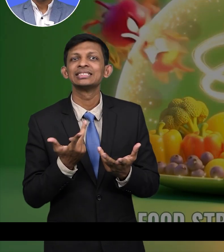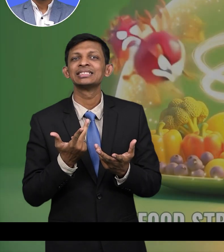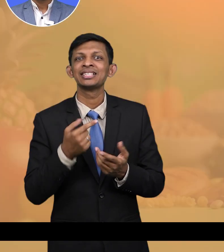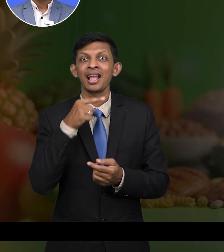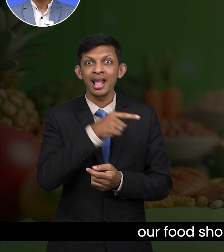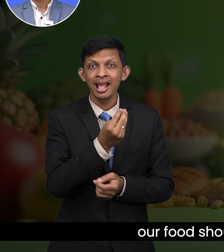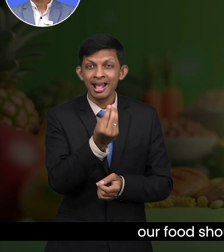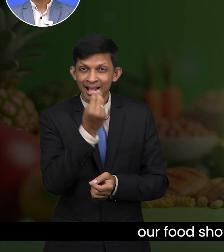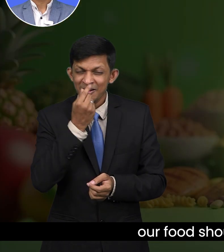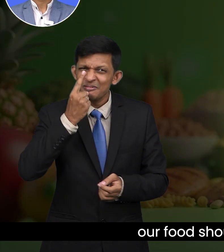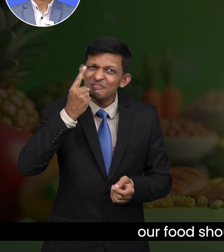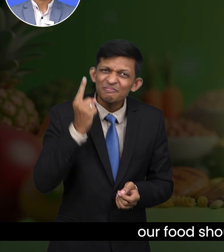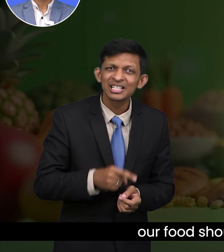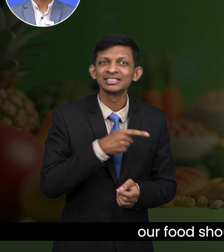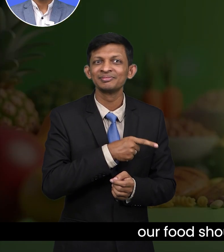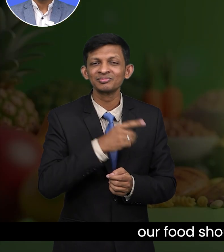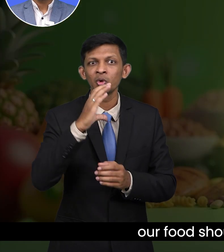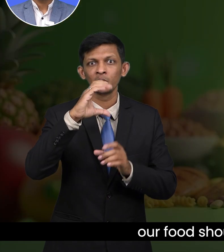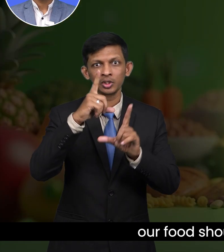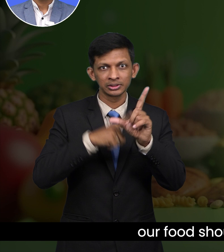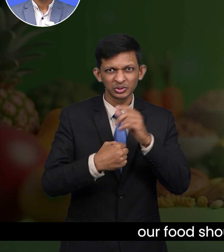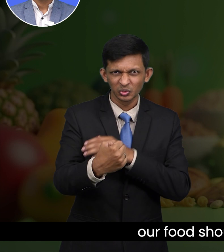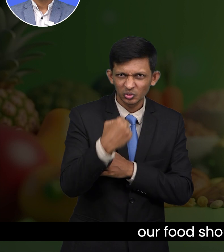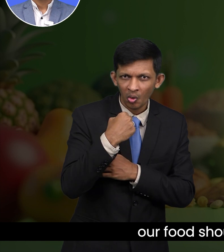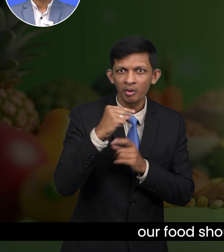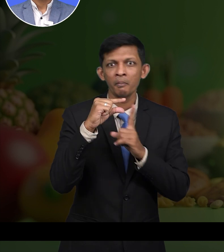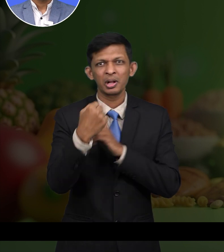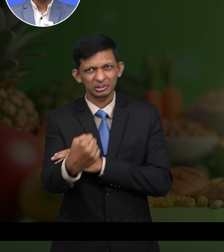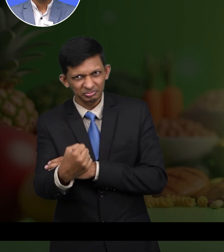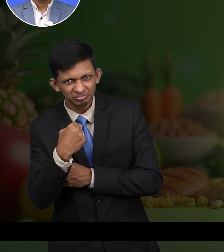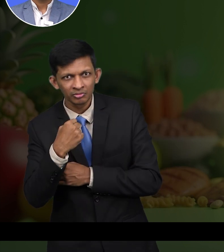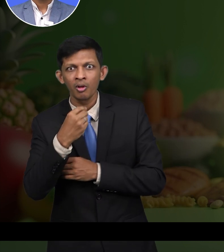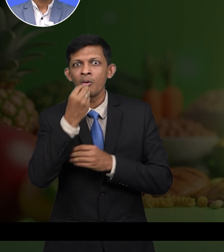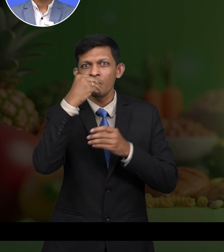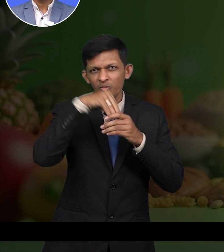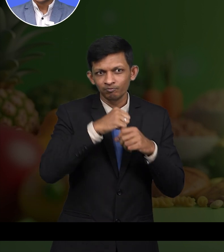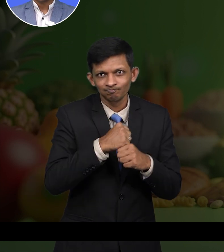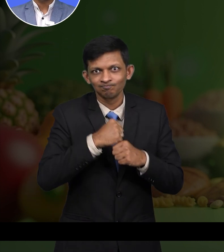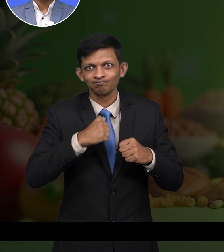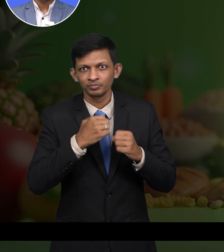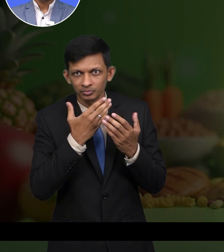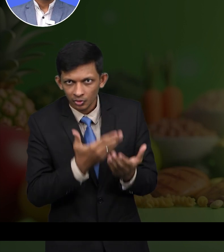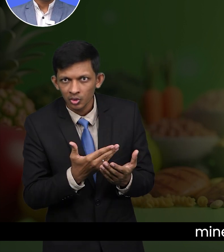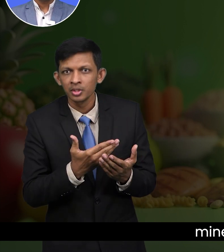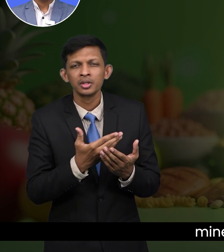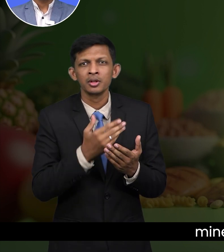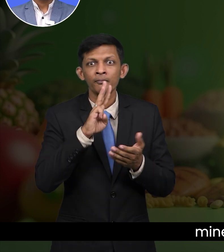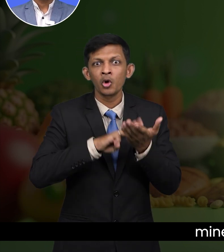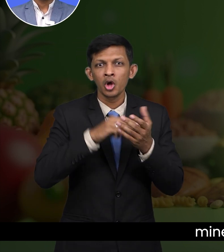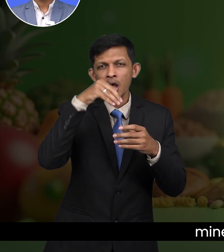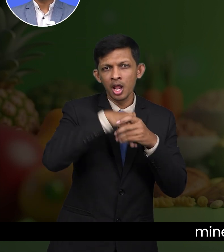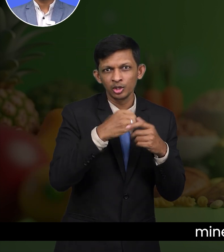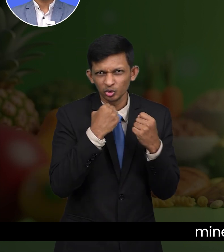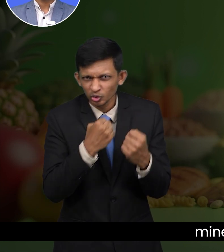Therefore, our food should contain carbohydrates, proteins, fats,